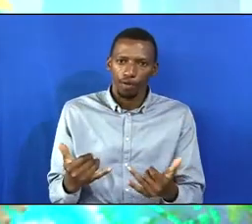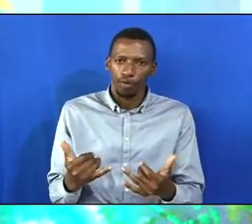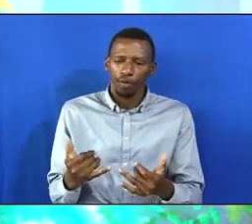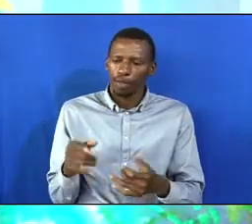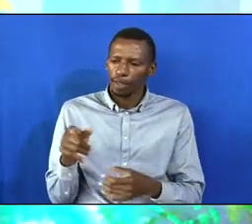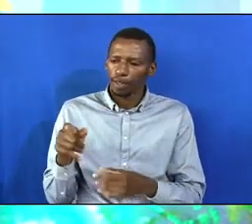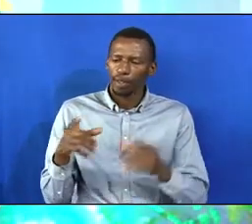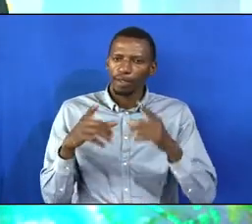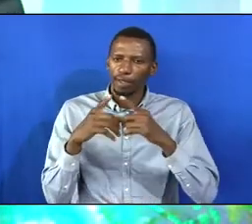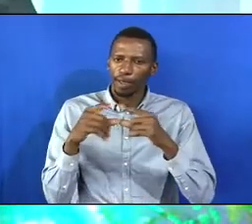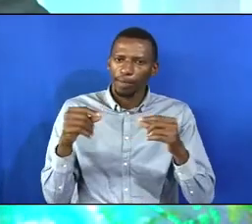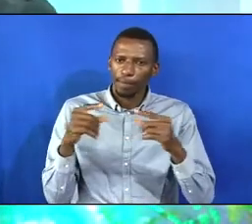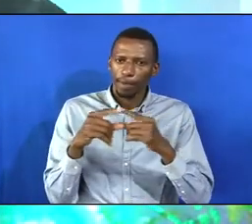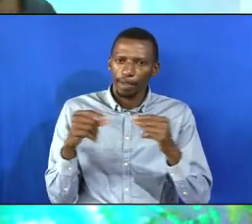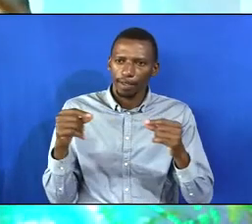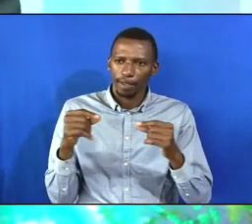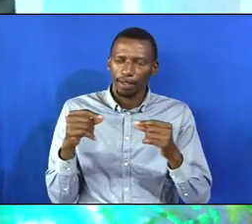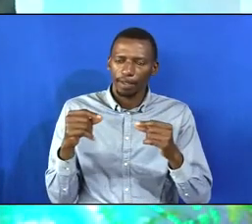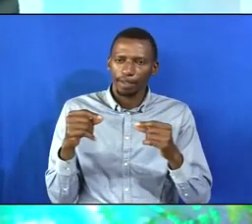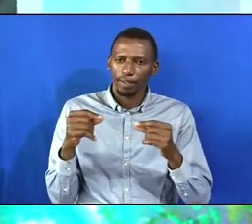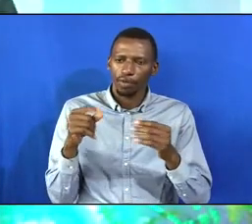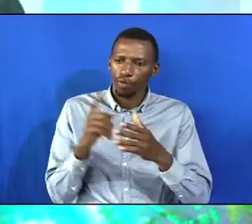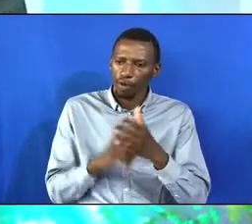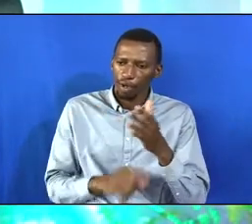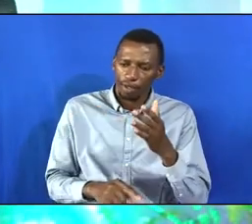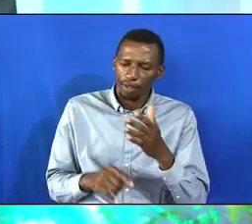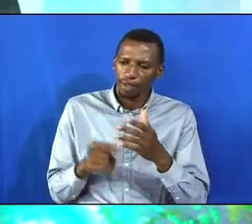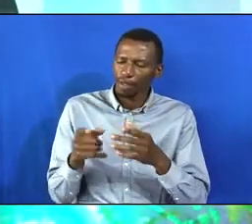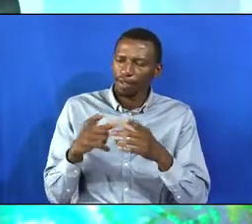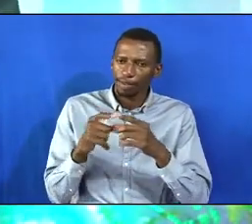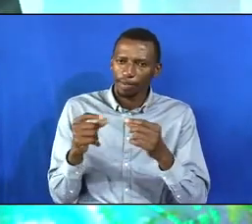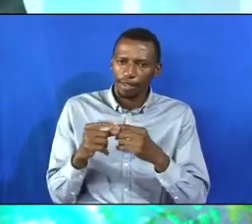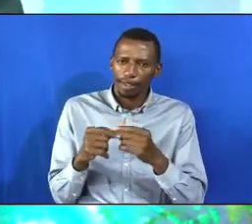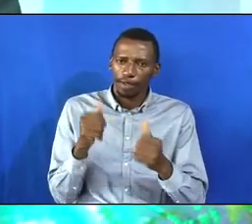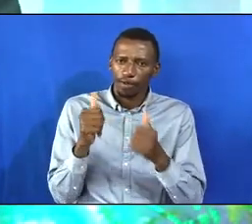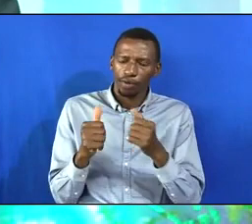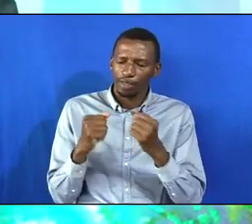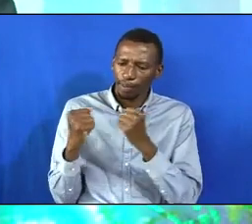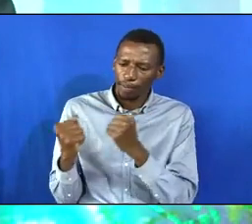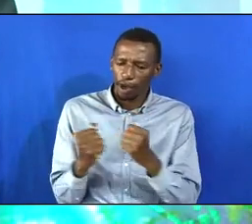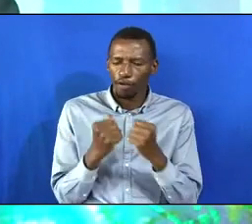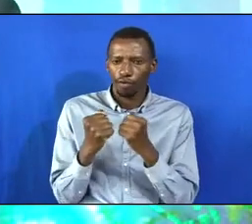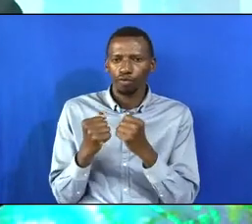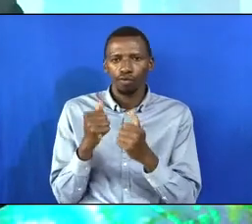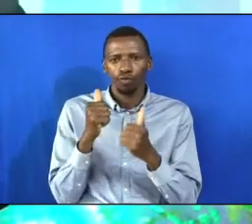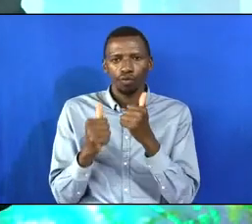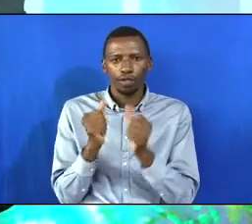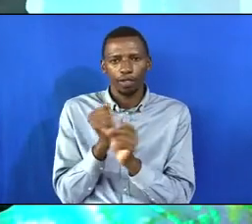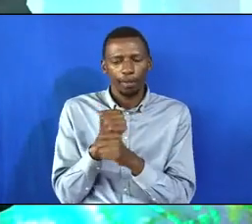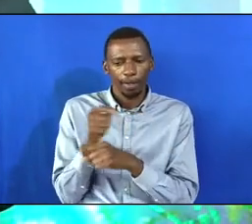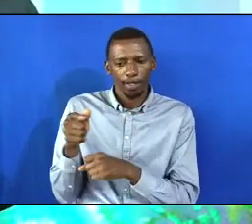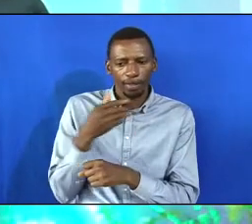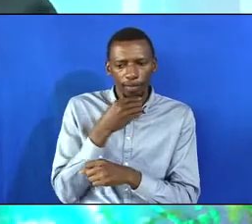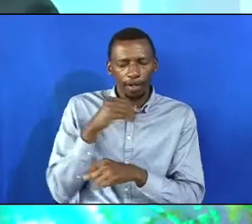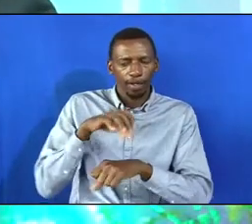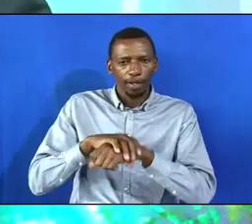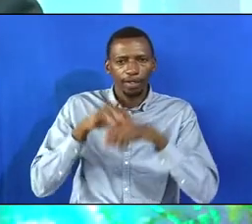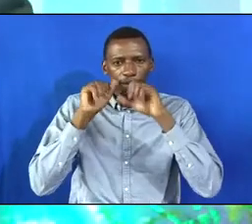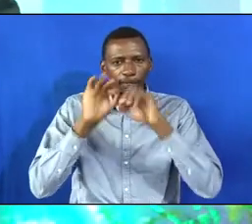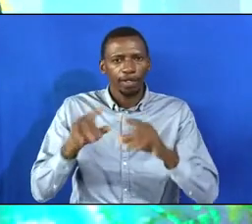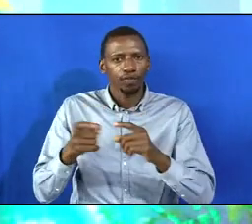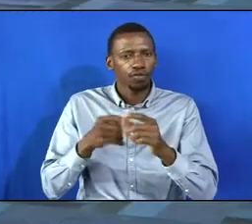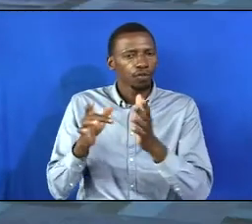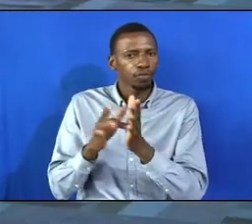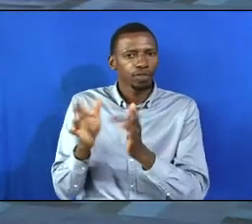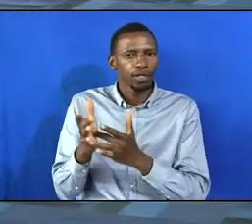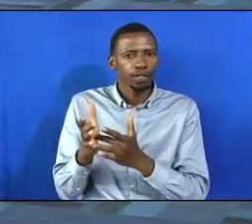so powerful that makes this man here to get a blessing from Jesus? When we go to the message was